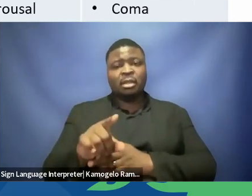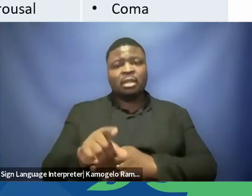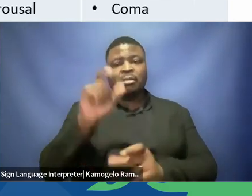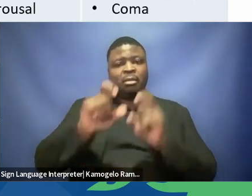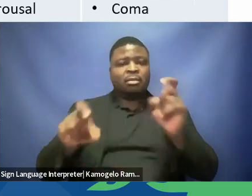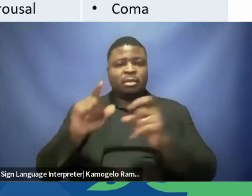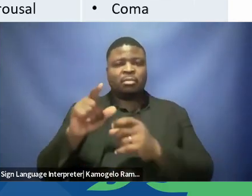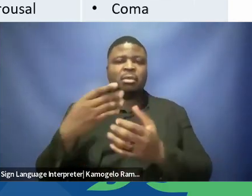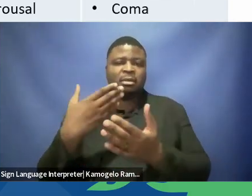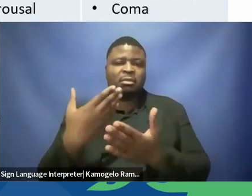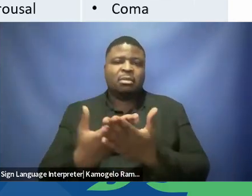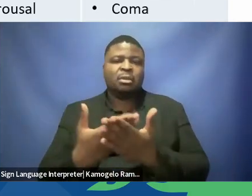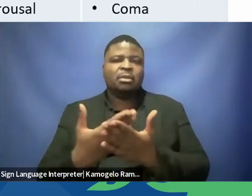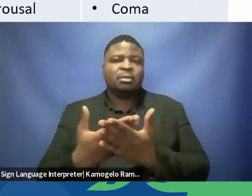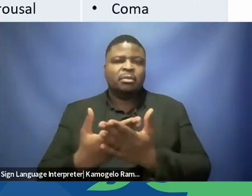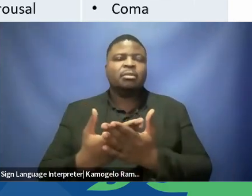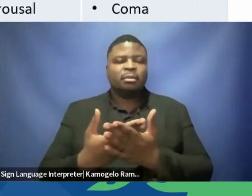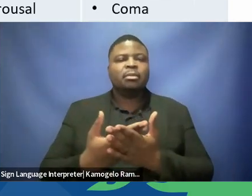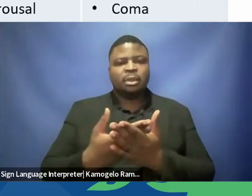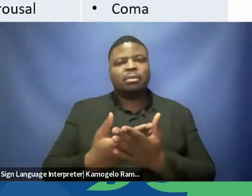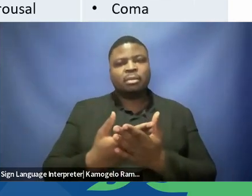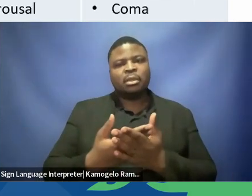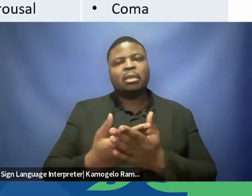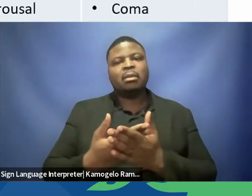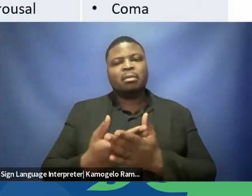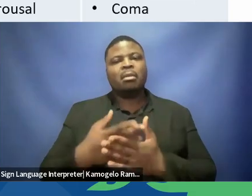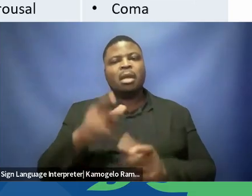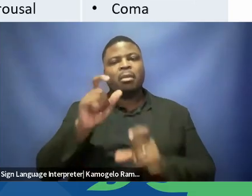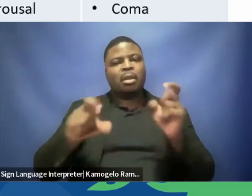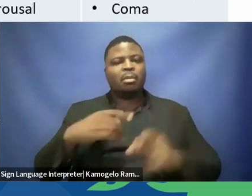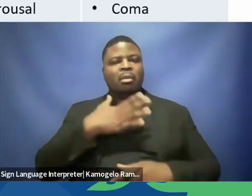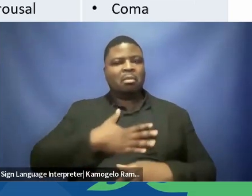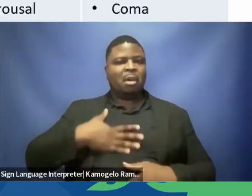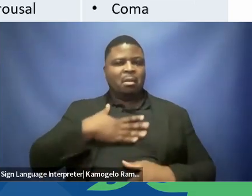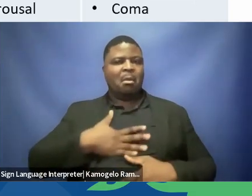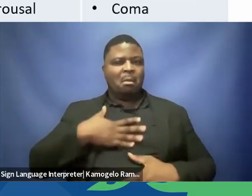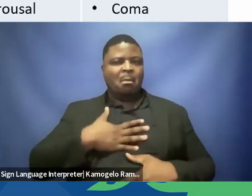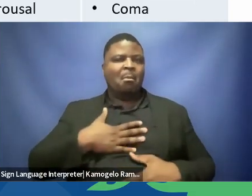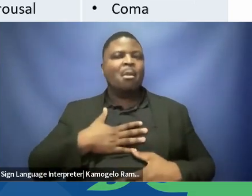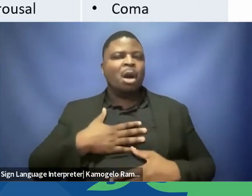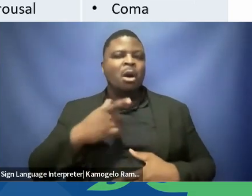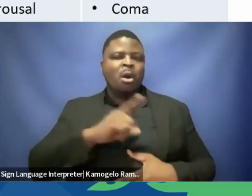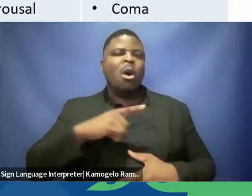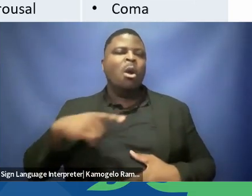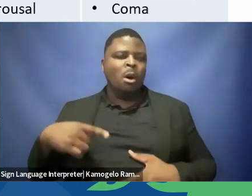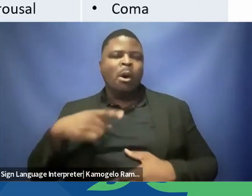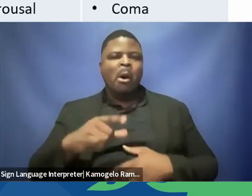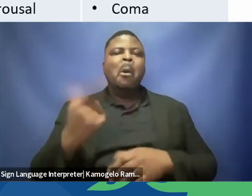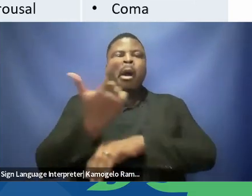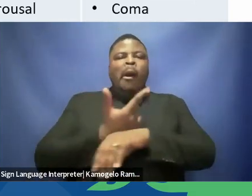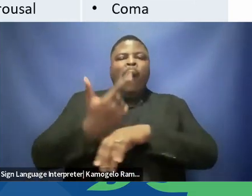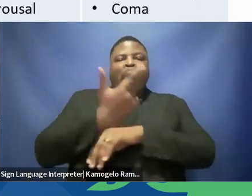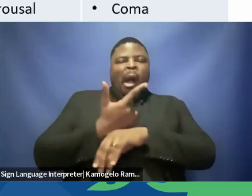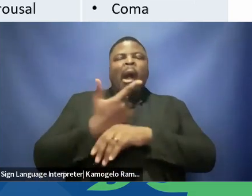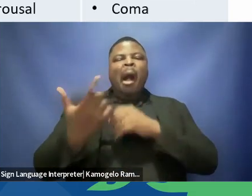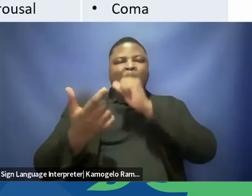stimulant, but at lower doses, it's a bit of a depressant. It creates a sense of euphoria, and it can last for up to 7 hours. There is,